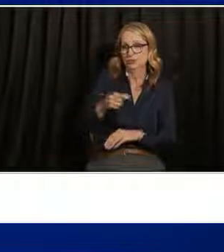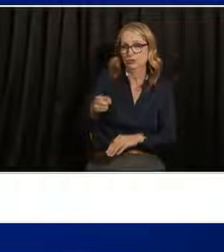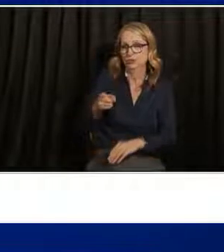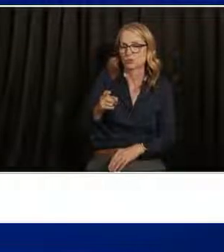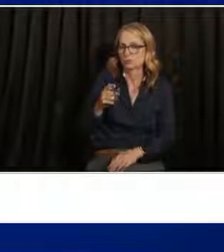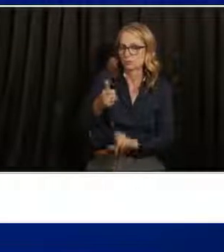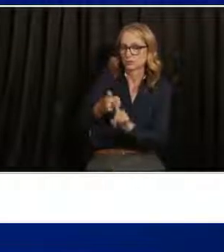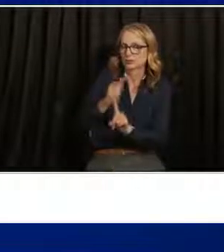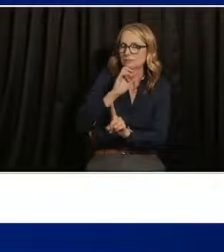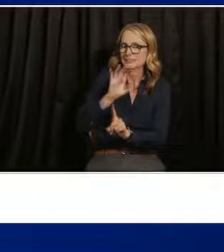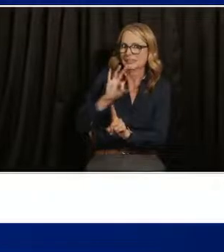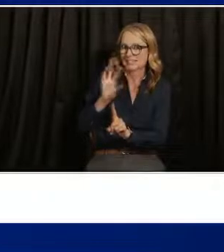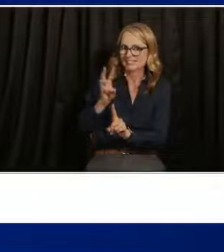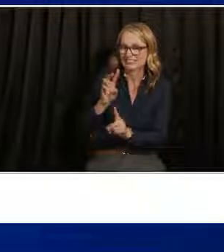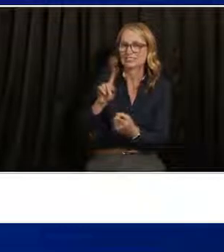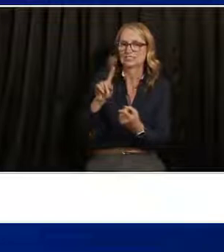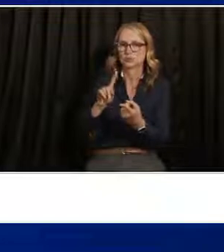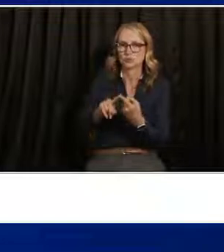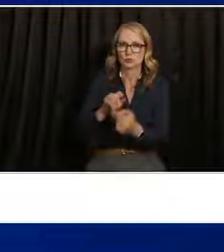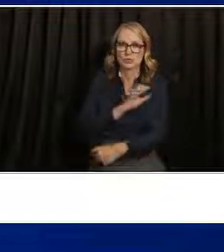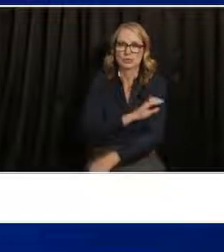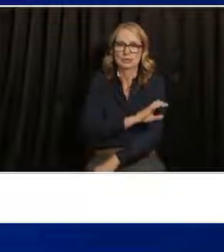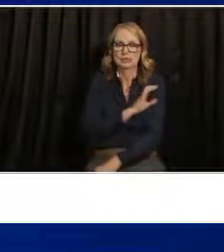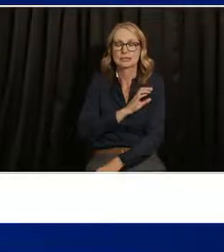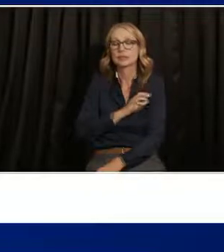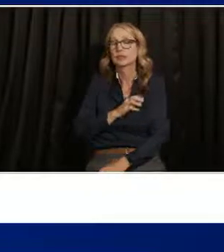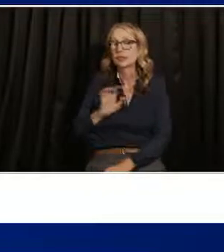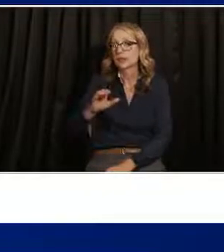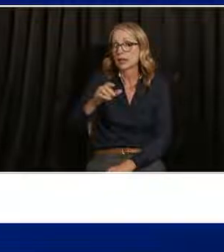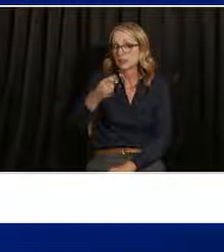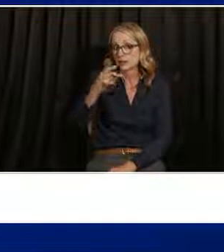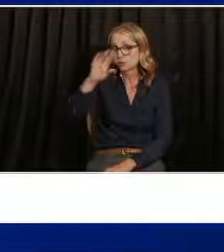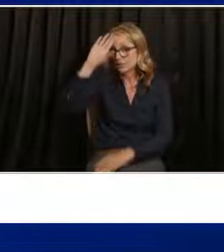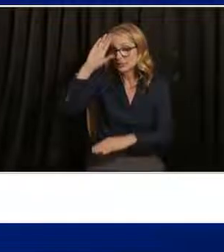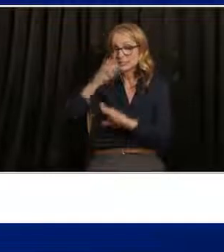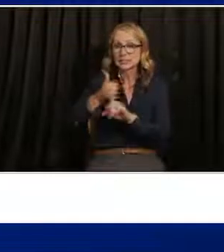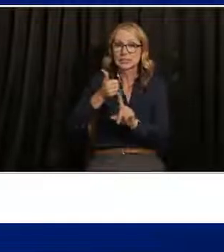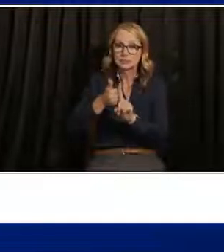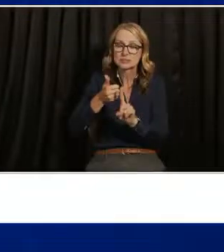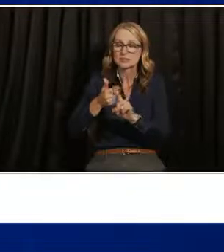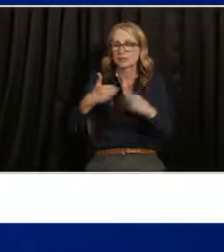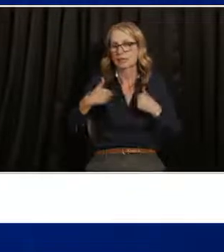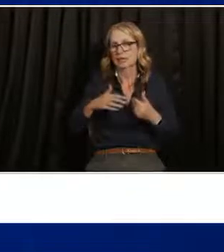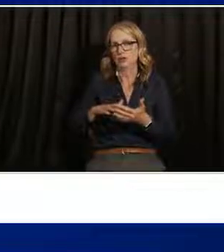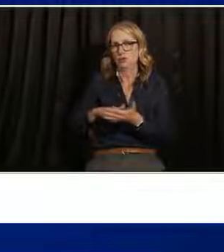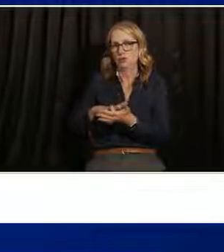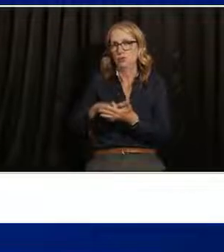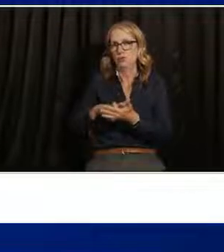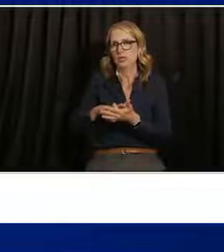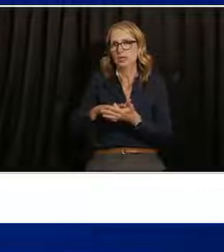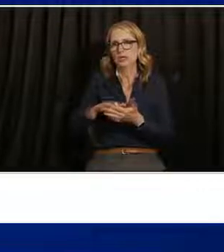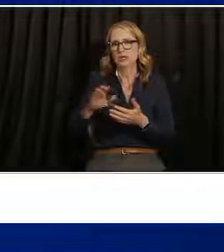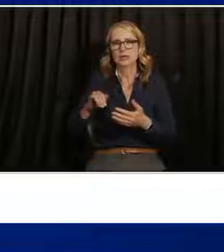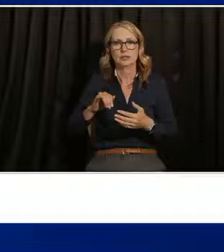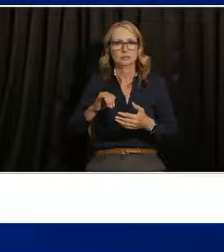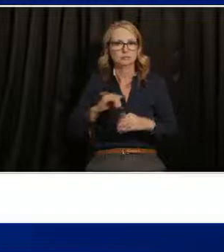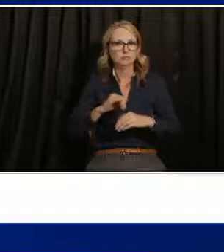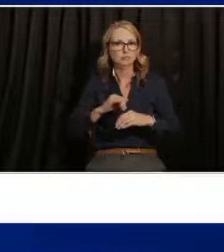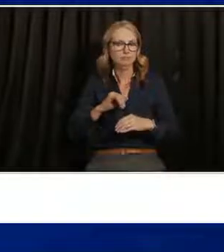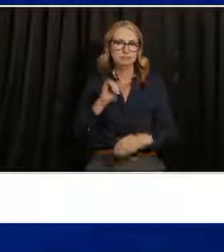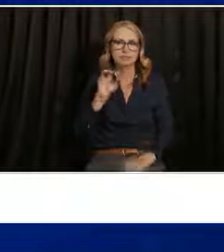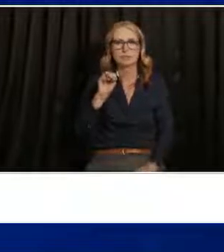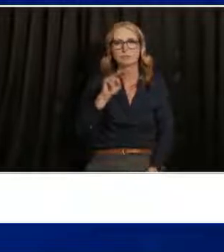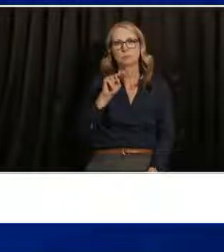vaccine. He was immunocompromised, and initially they offered him the vaccine and didn't want to give